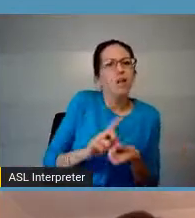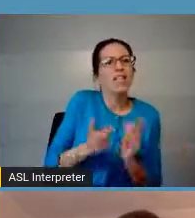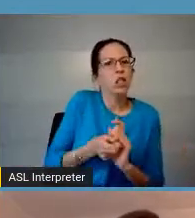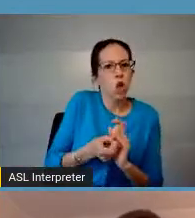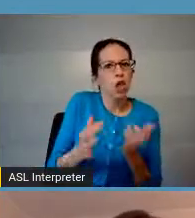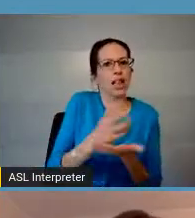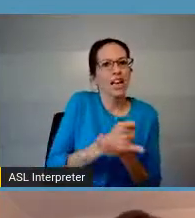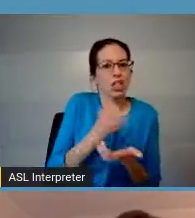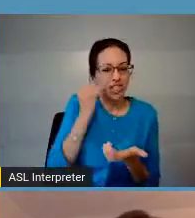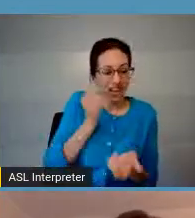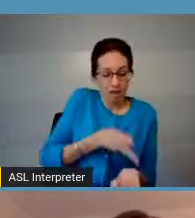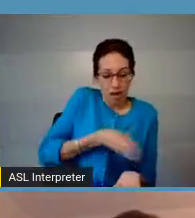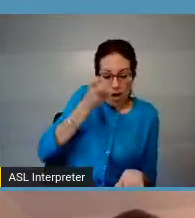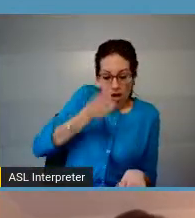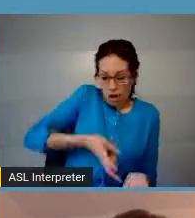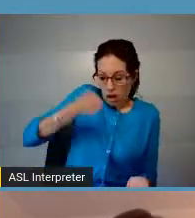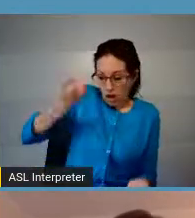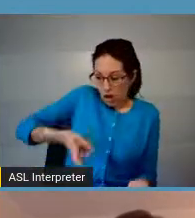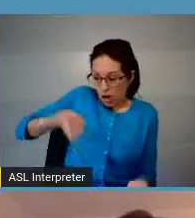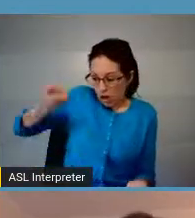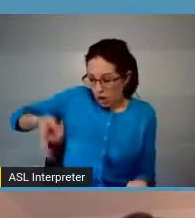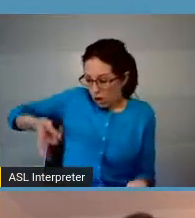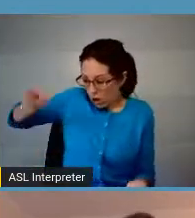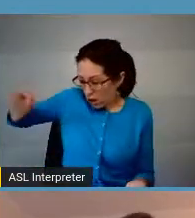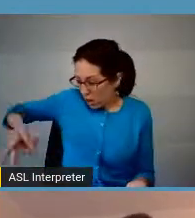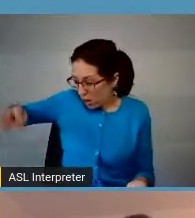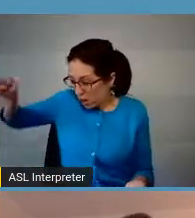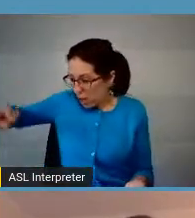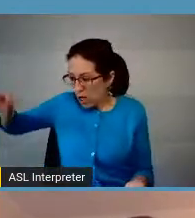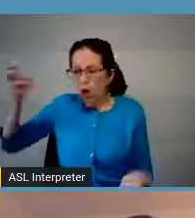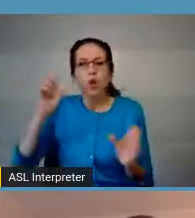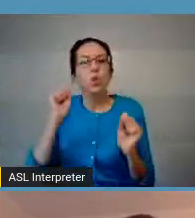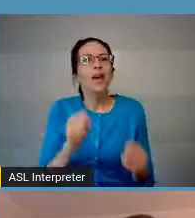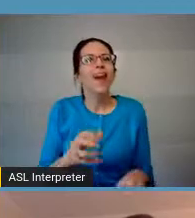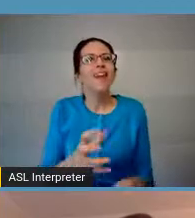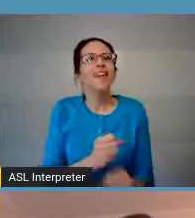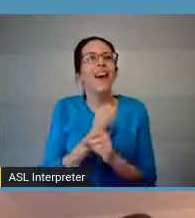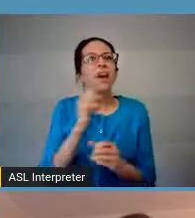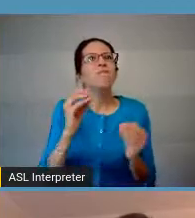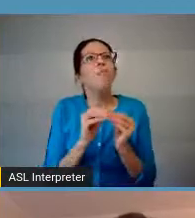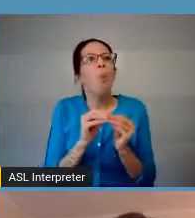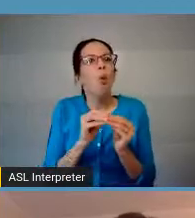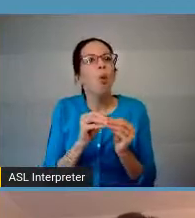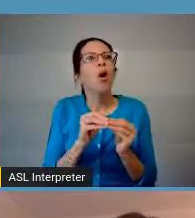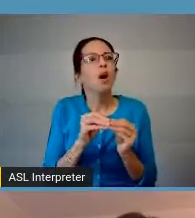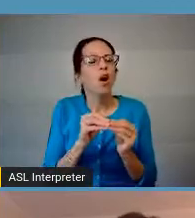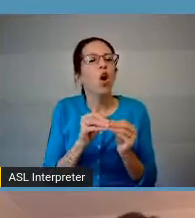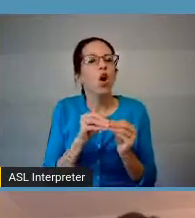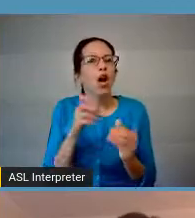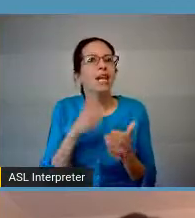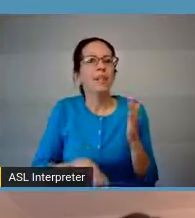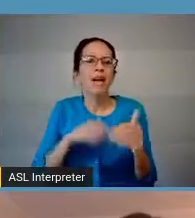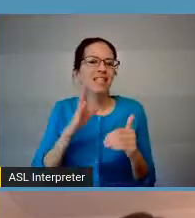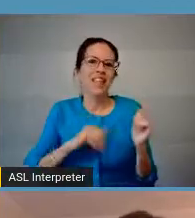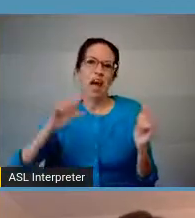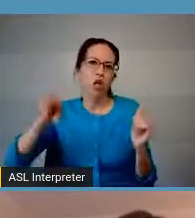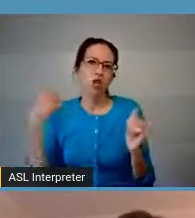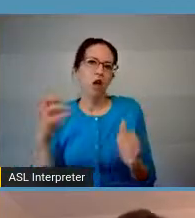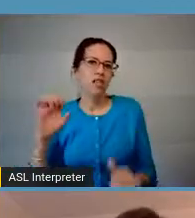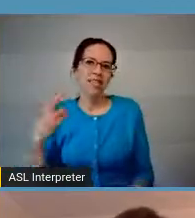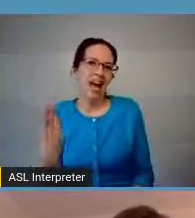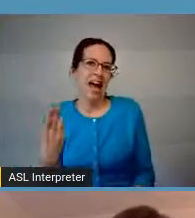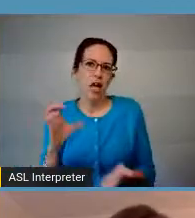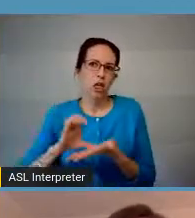out, you can get over time perhaps a greater expense than just what would have been a cash outlay for a vendor's